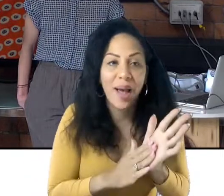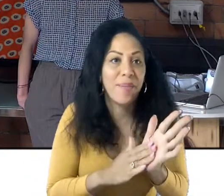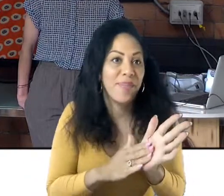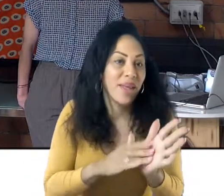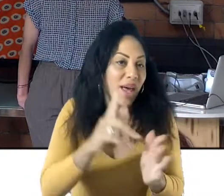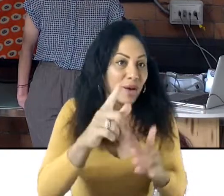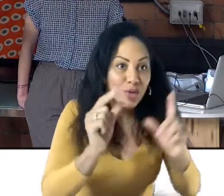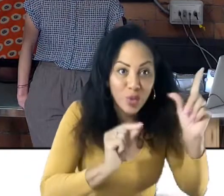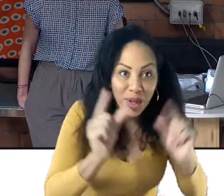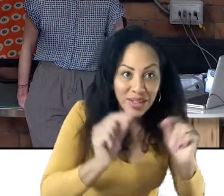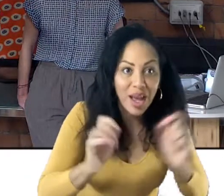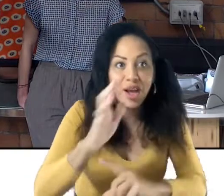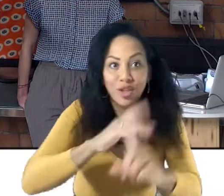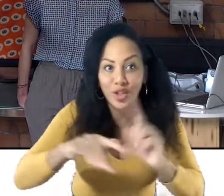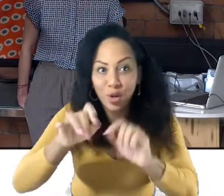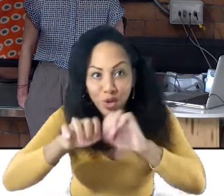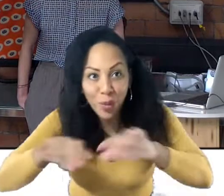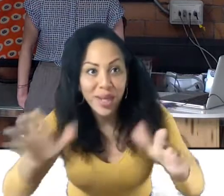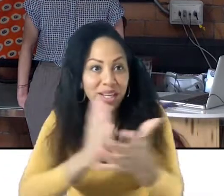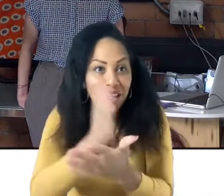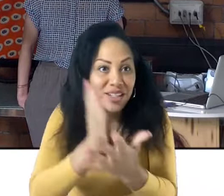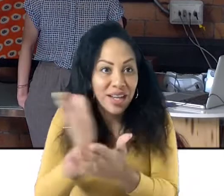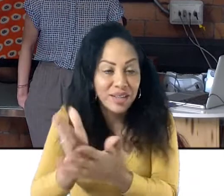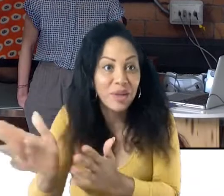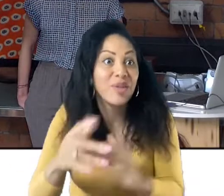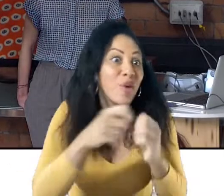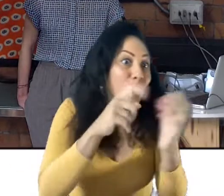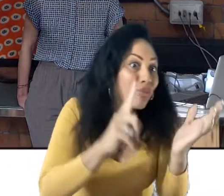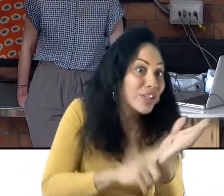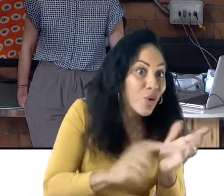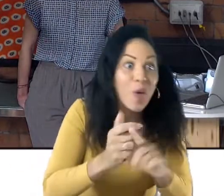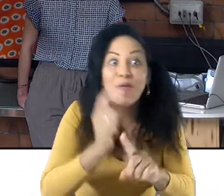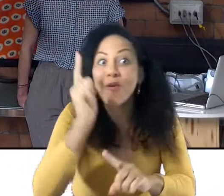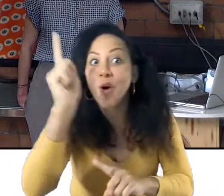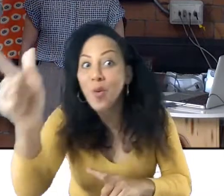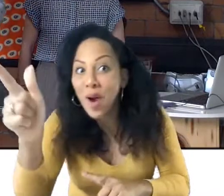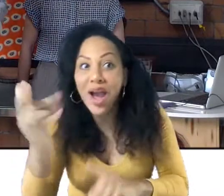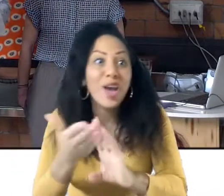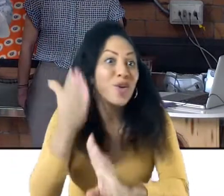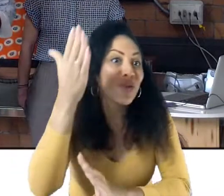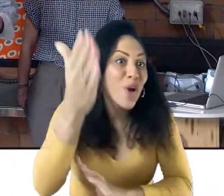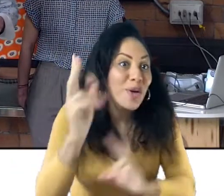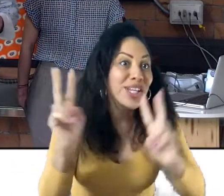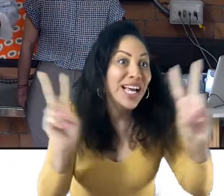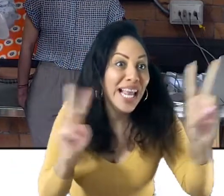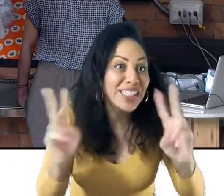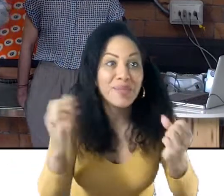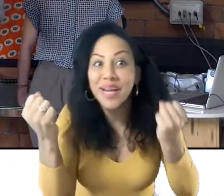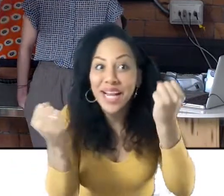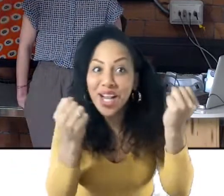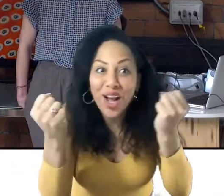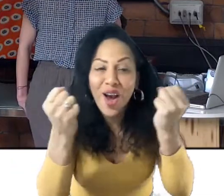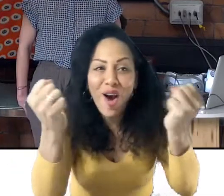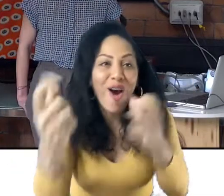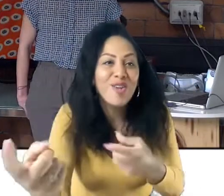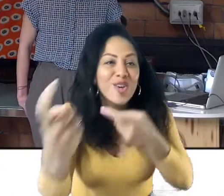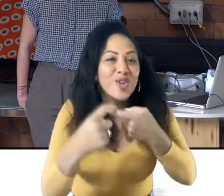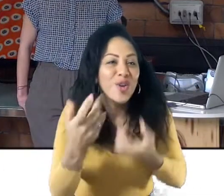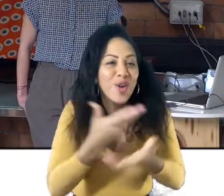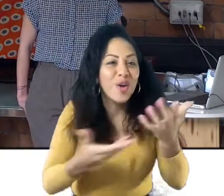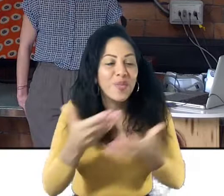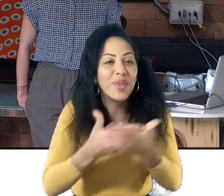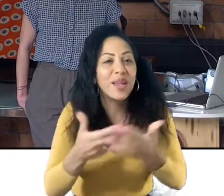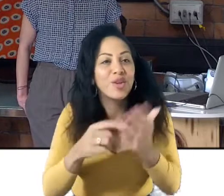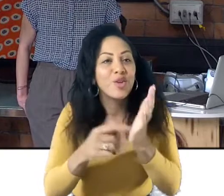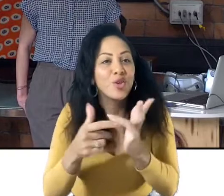and YouTube. So whether you're in Bristol or far away or in a car waiting to get into Glastonbury, you can join the conversation. My name's Tom Aber.